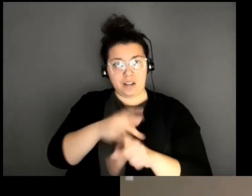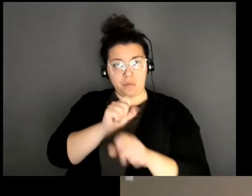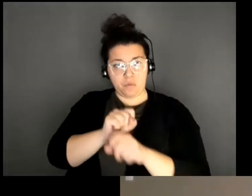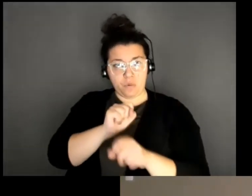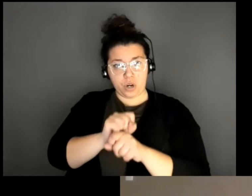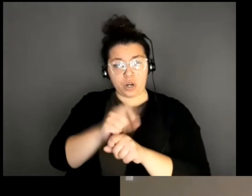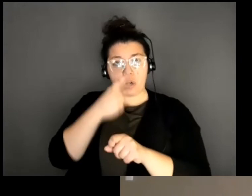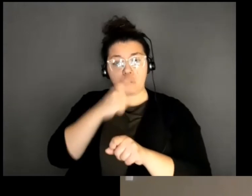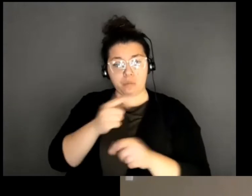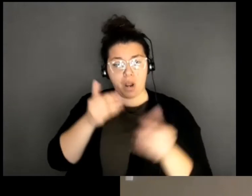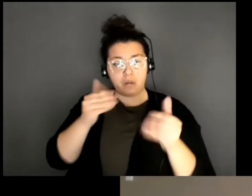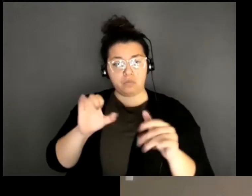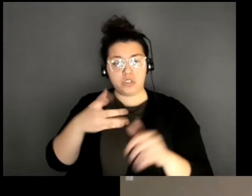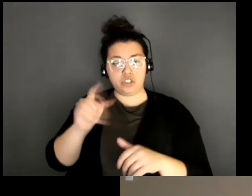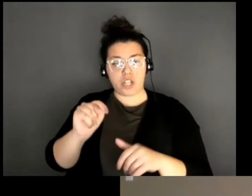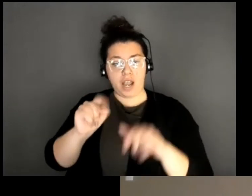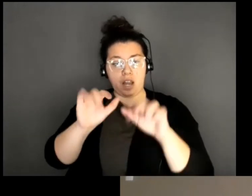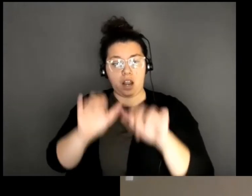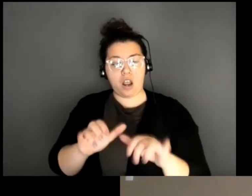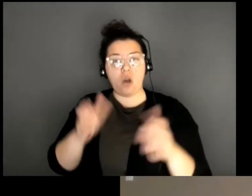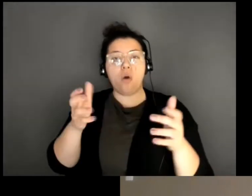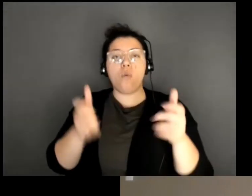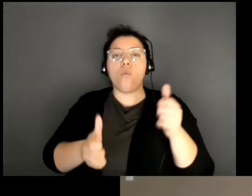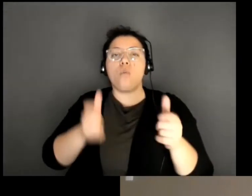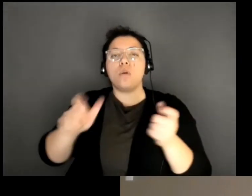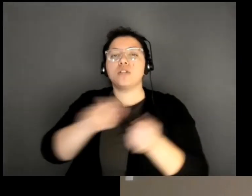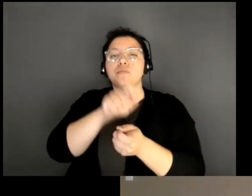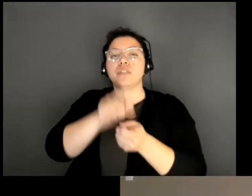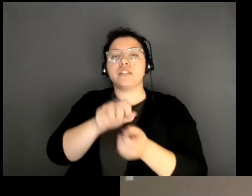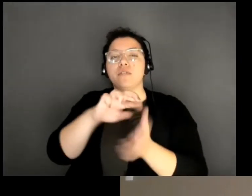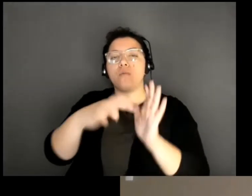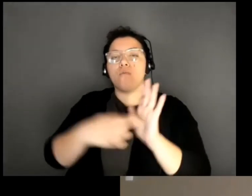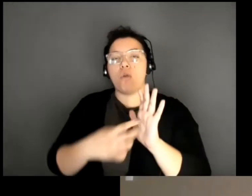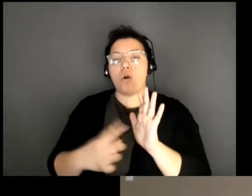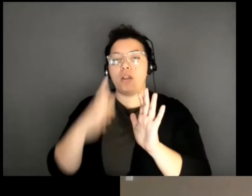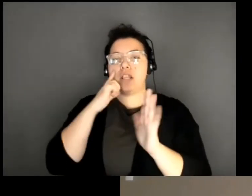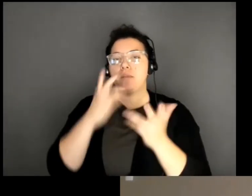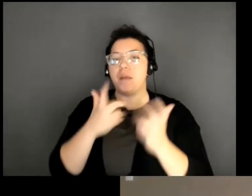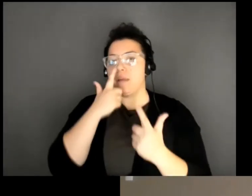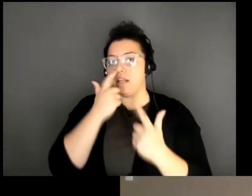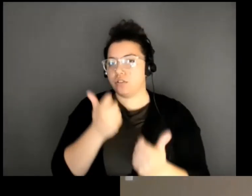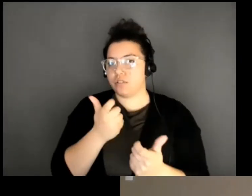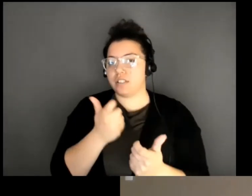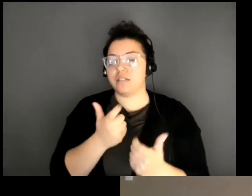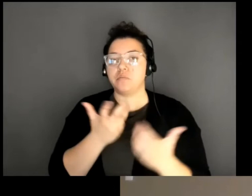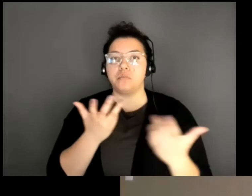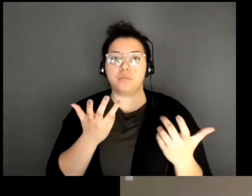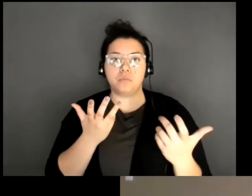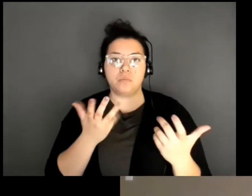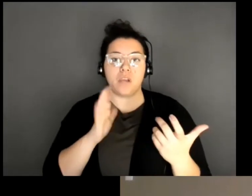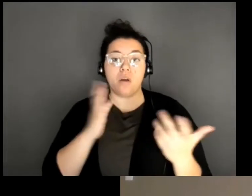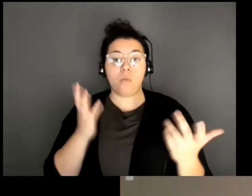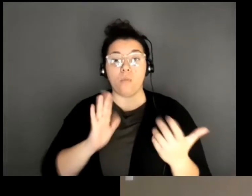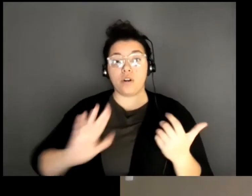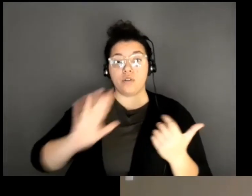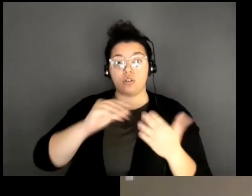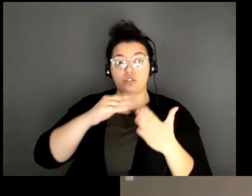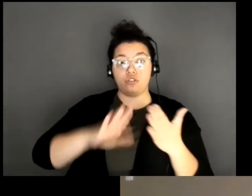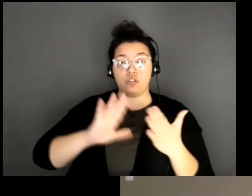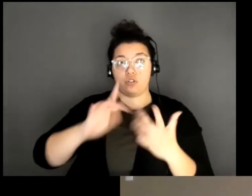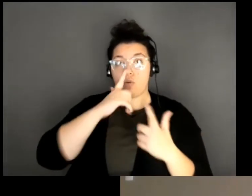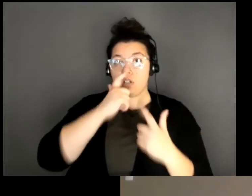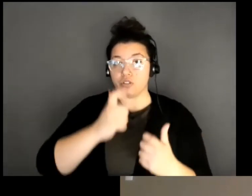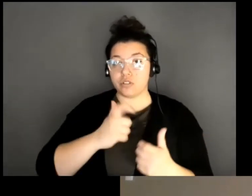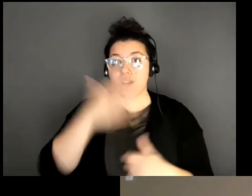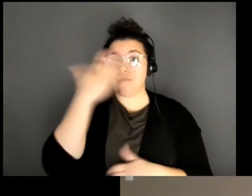chat some of the jobs you might like to do in a hotel? Tell us the types of things that you're interested in. Is it front desk? Is it